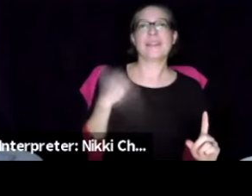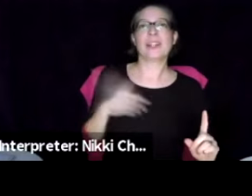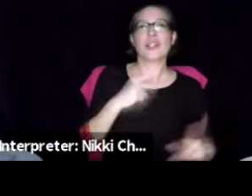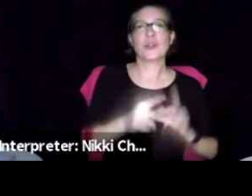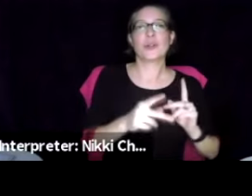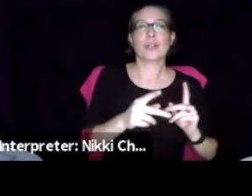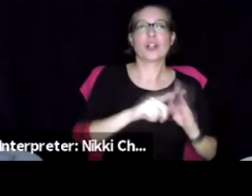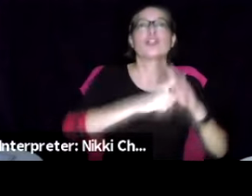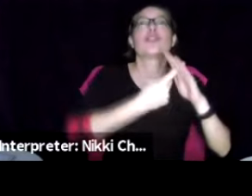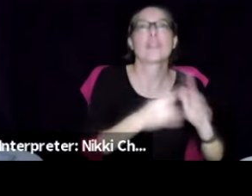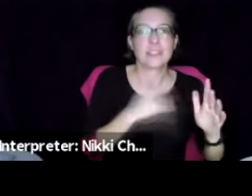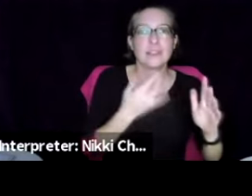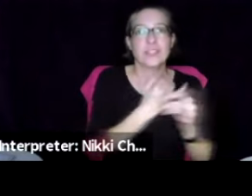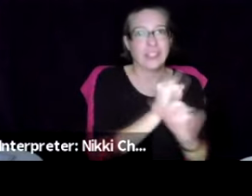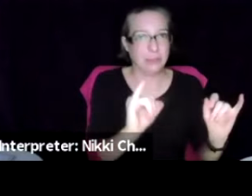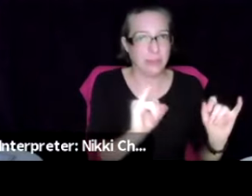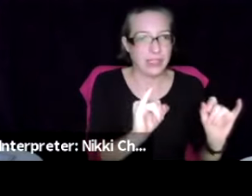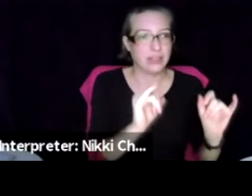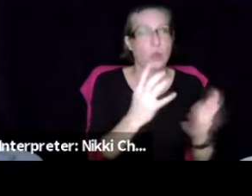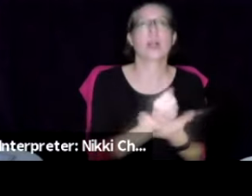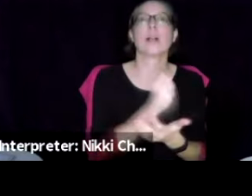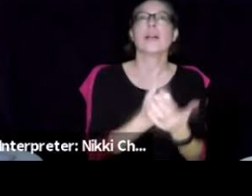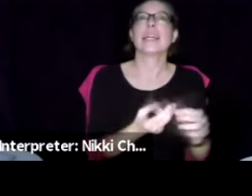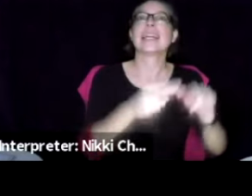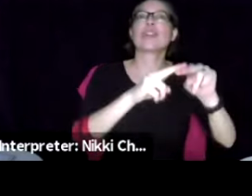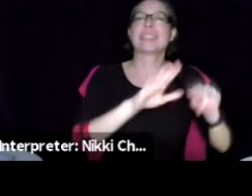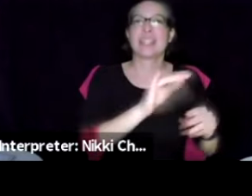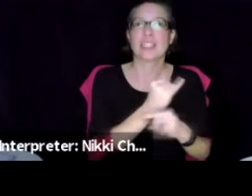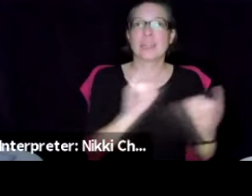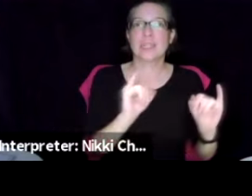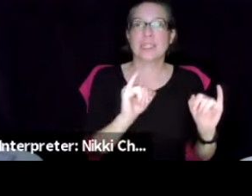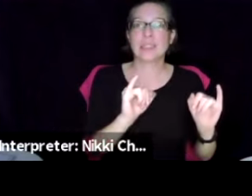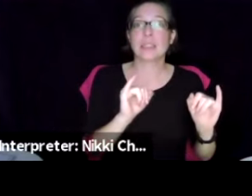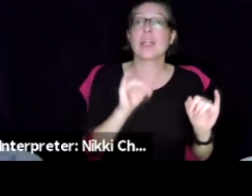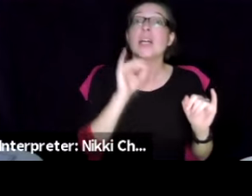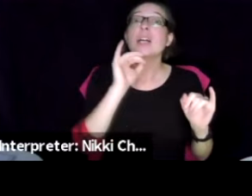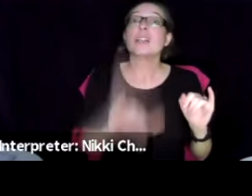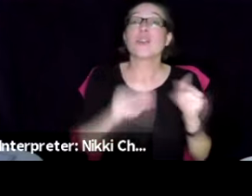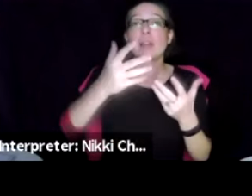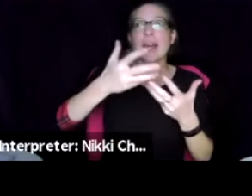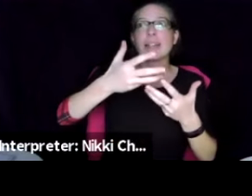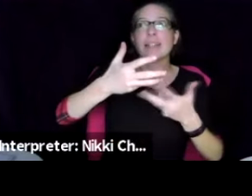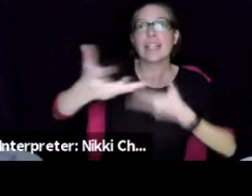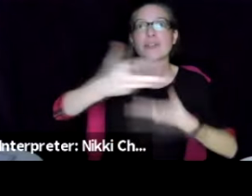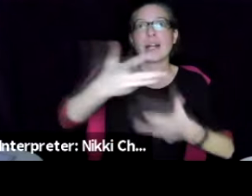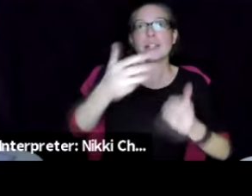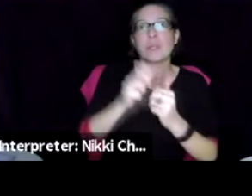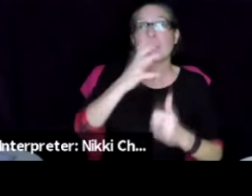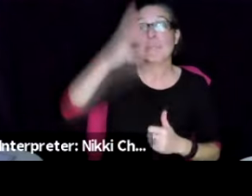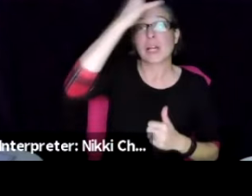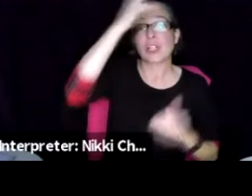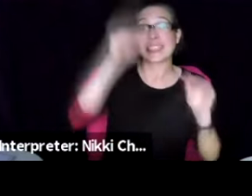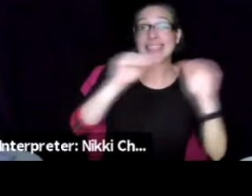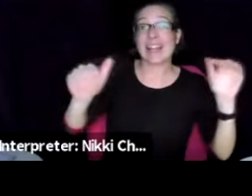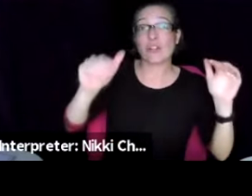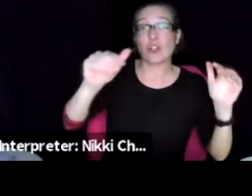sense of independence. And so that level of interacting with parents is less so,